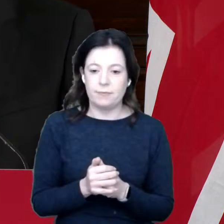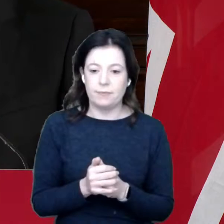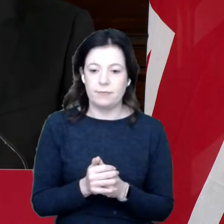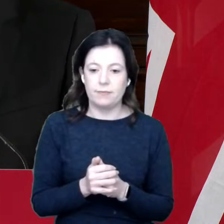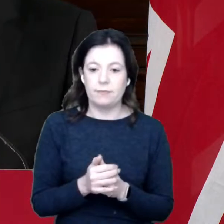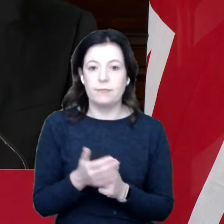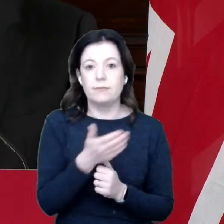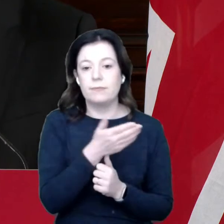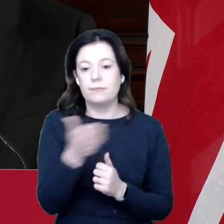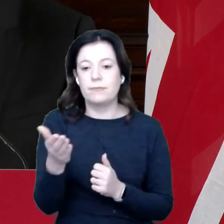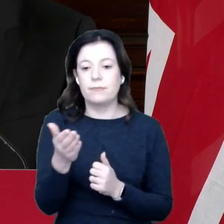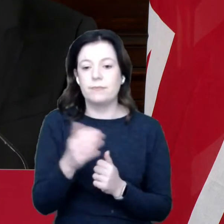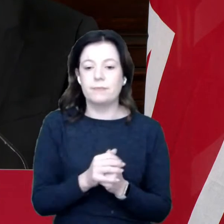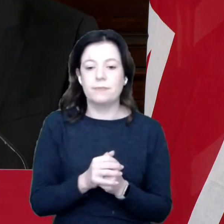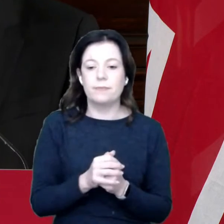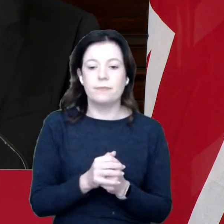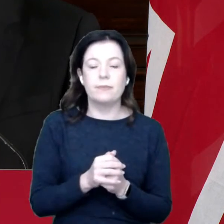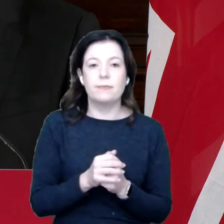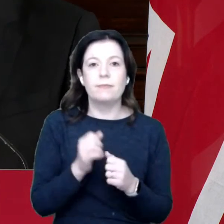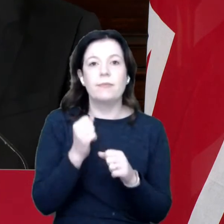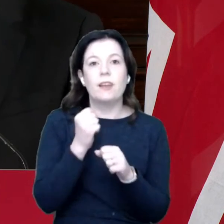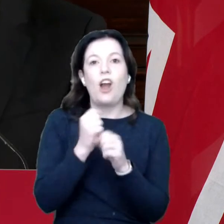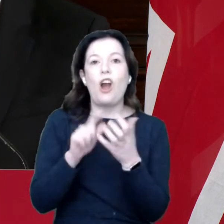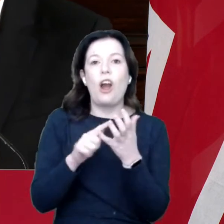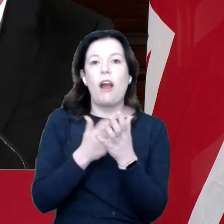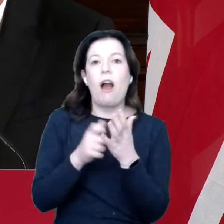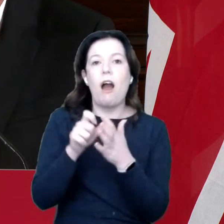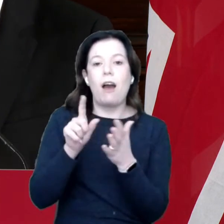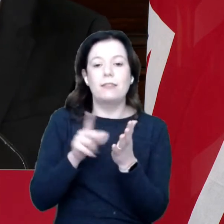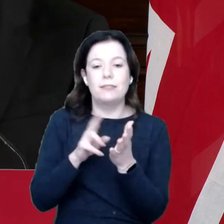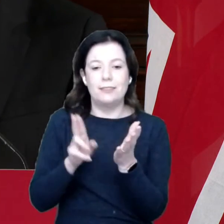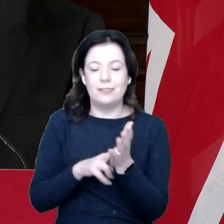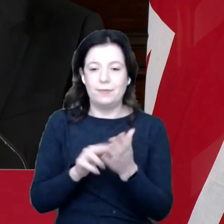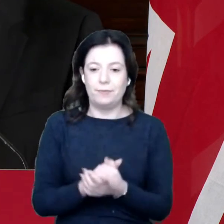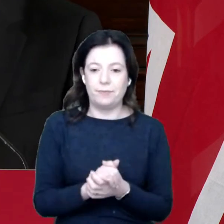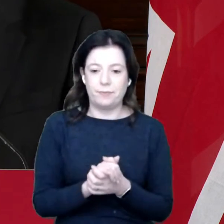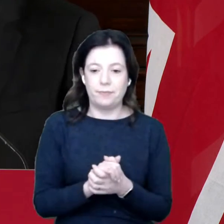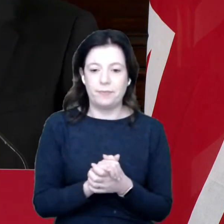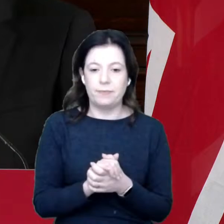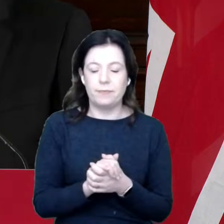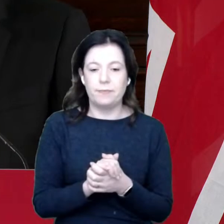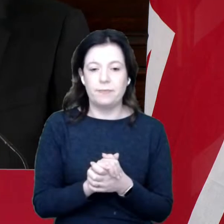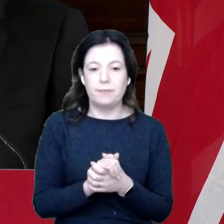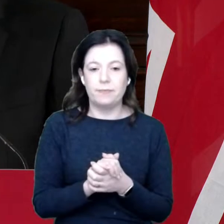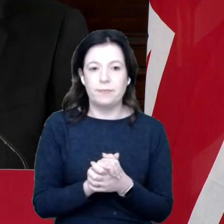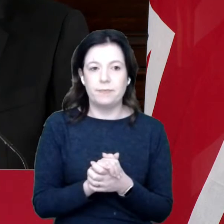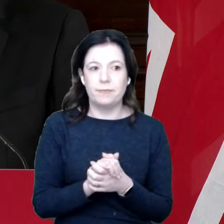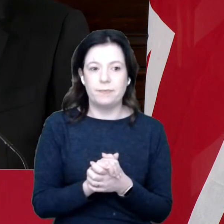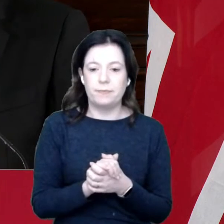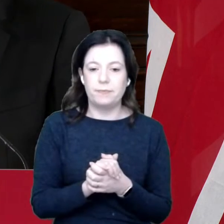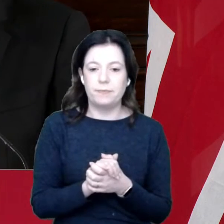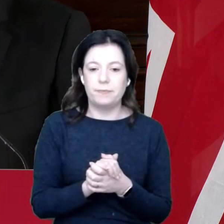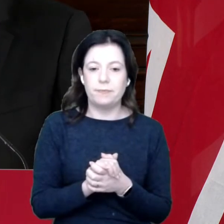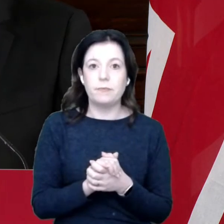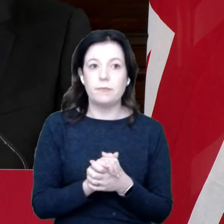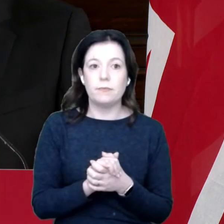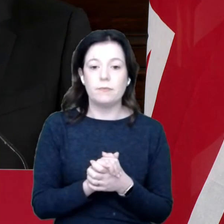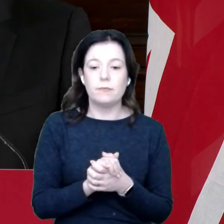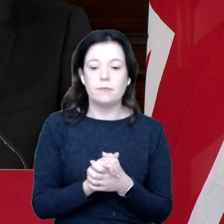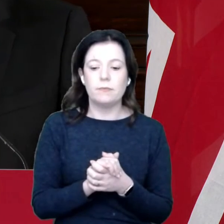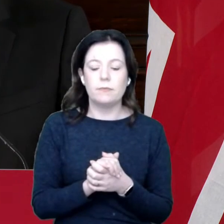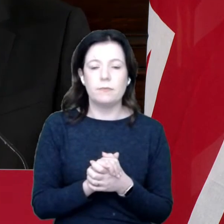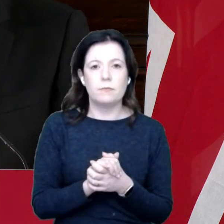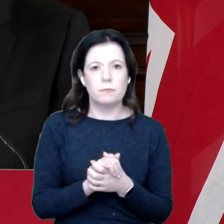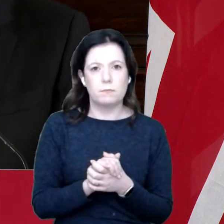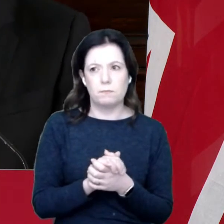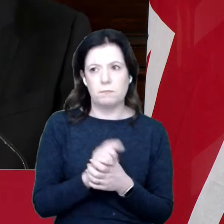Alitha from The Guardian. Thank you, Sir. Alita Addy from The Guardian. If you are set on ensuring that the